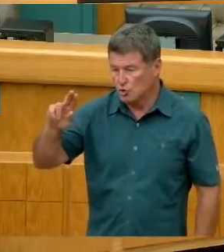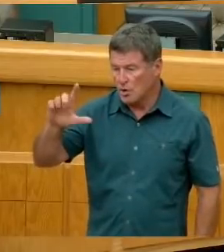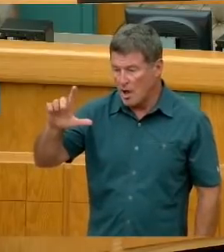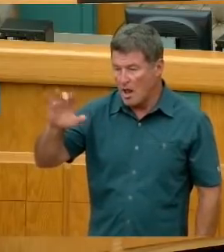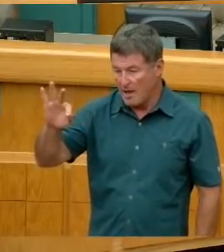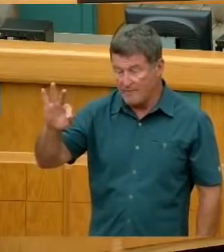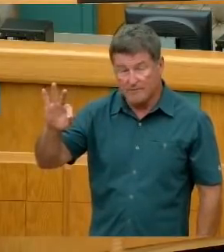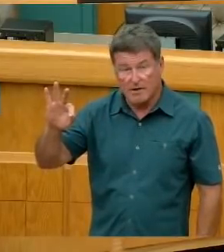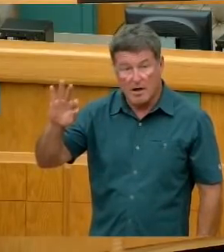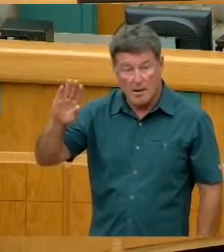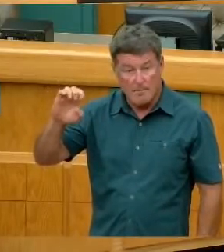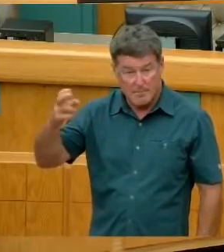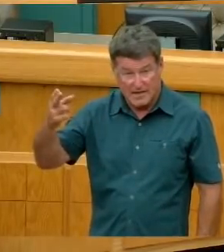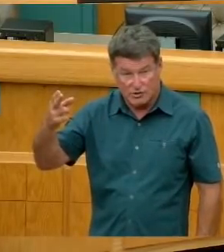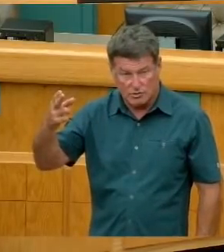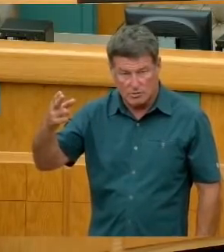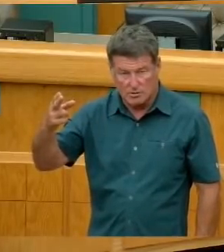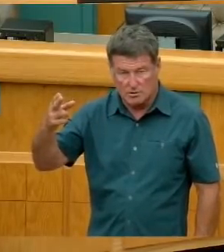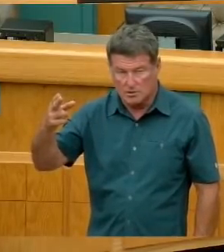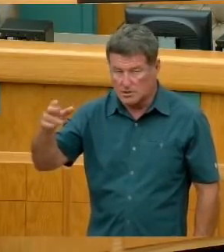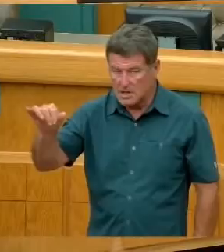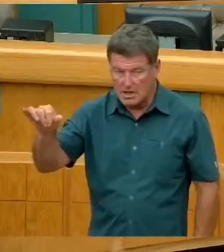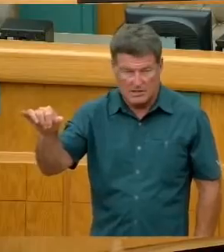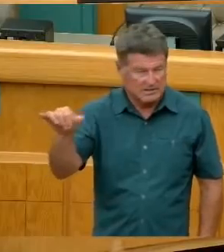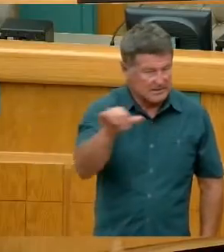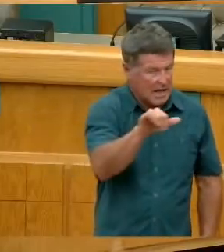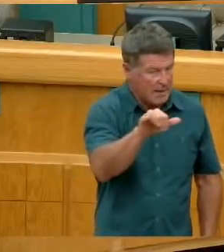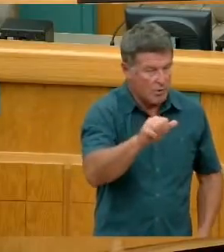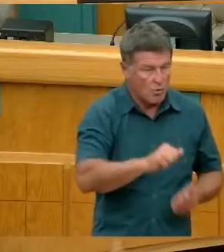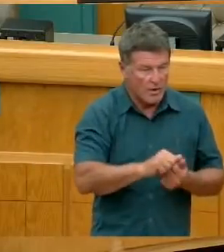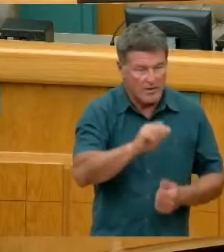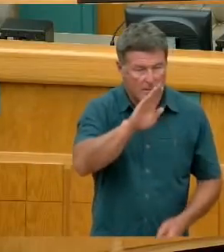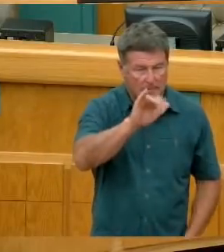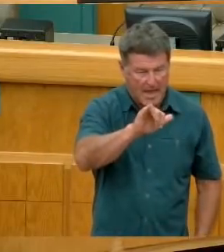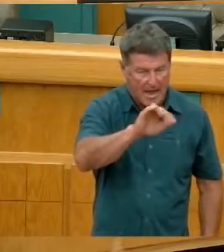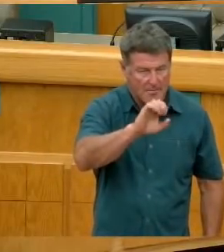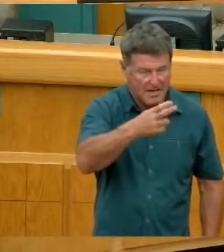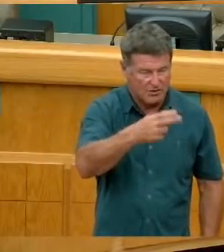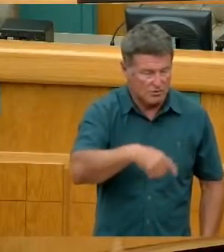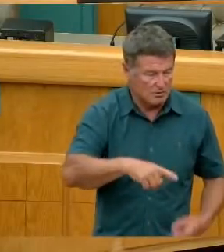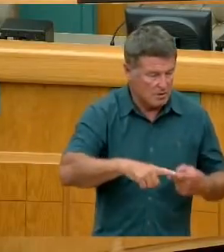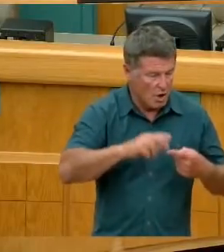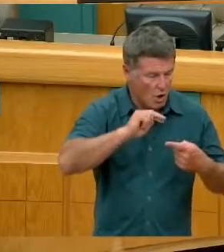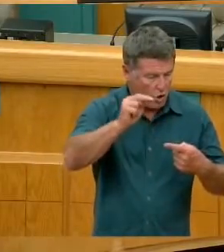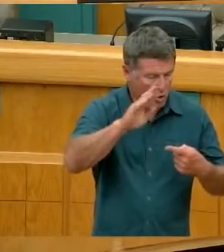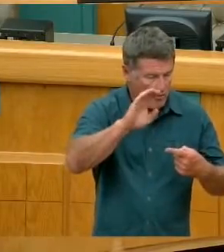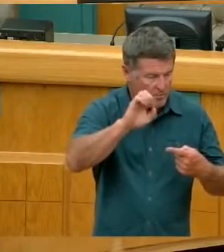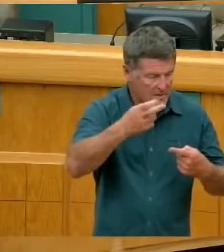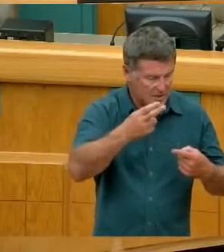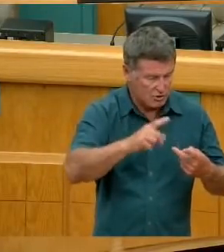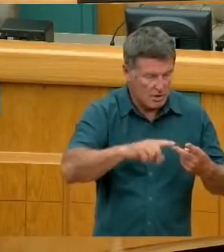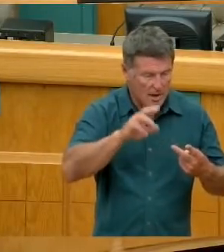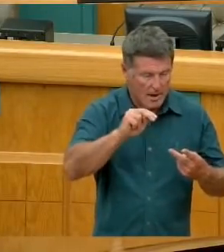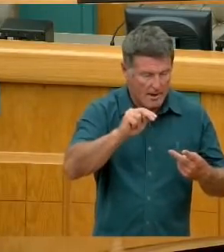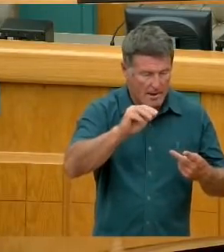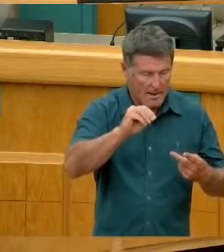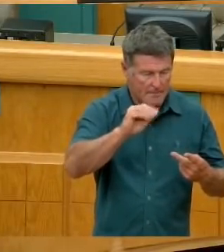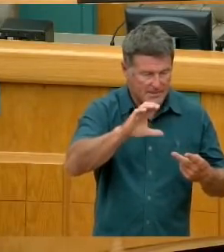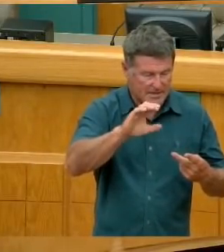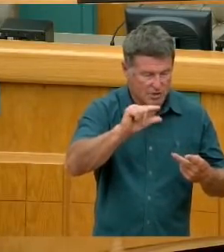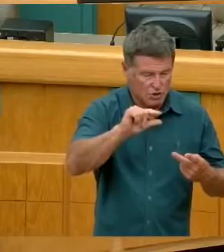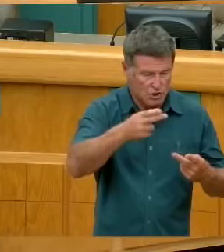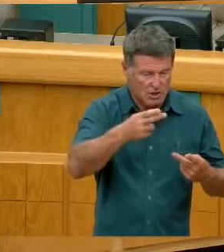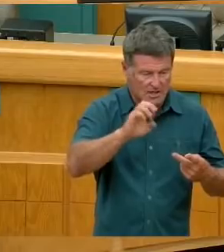beaches, but we're going to parallel that with the Bay beaches. So beaches like North Beach and